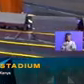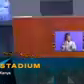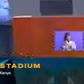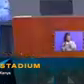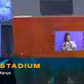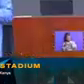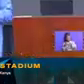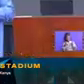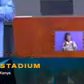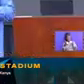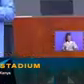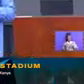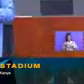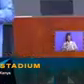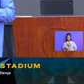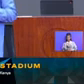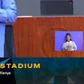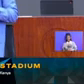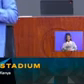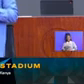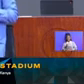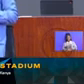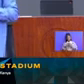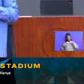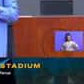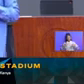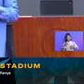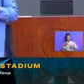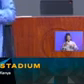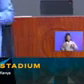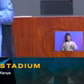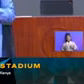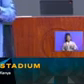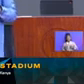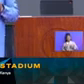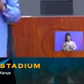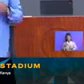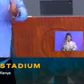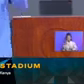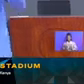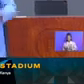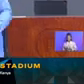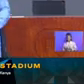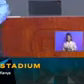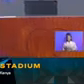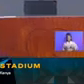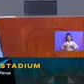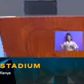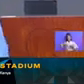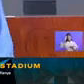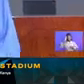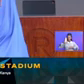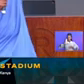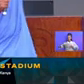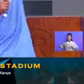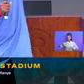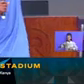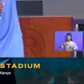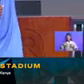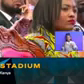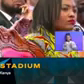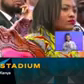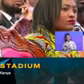controlling here in Switzerland with the people you say you have I'm telling you that it's more than we that have